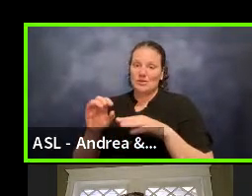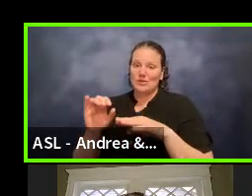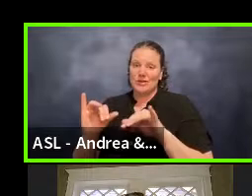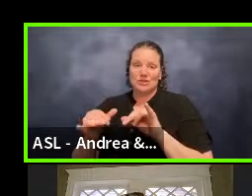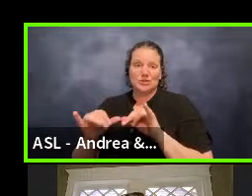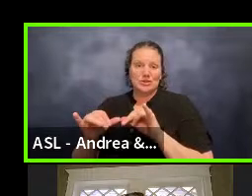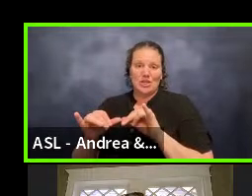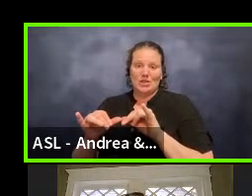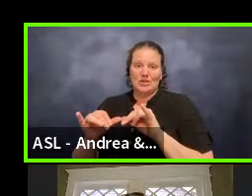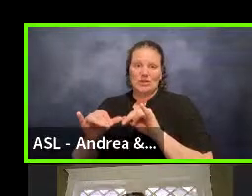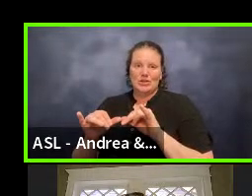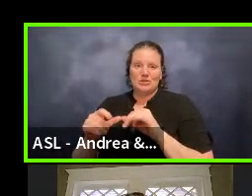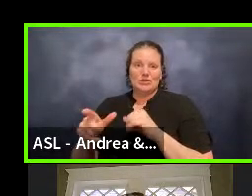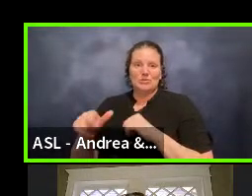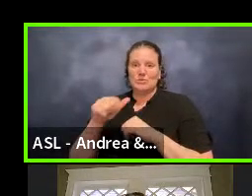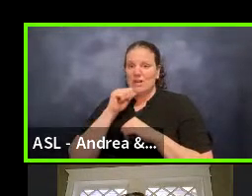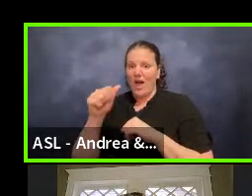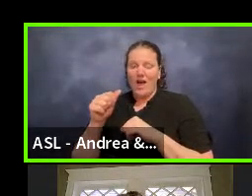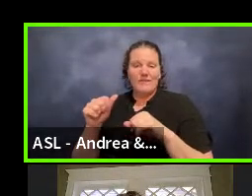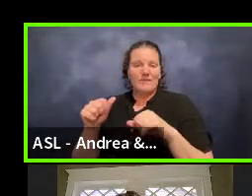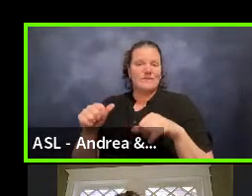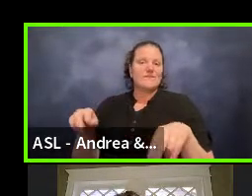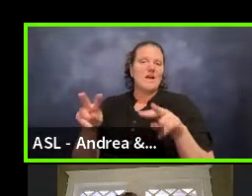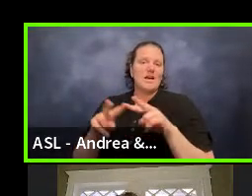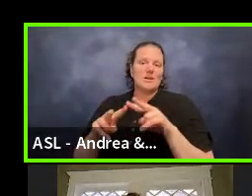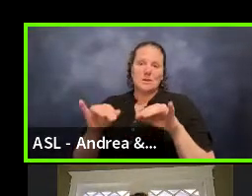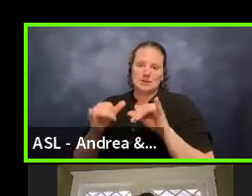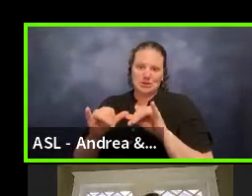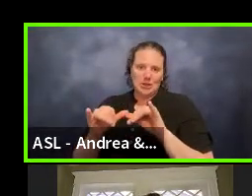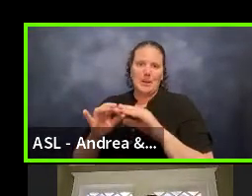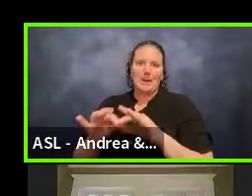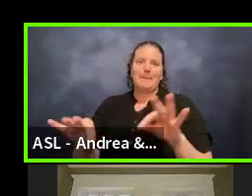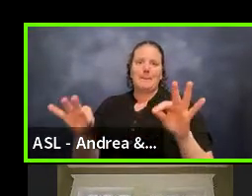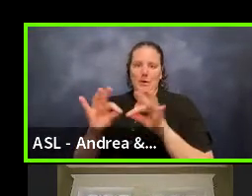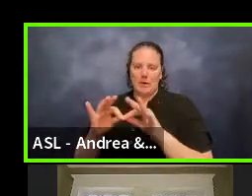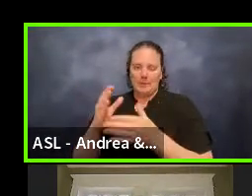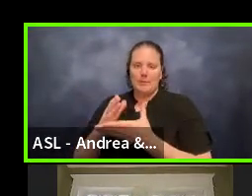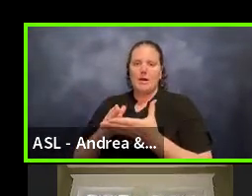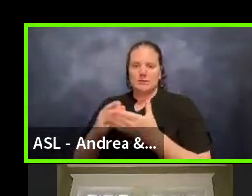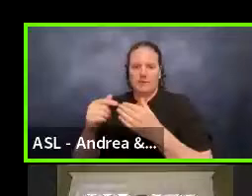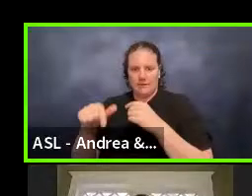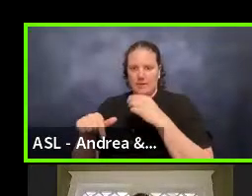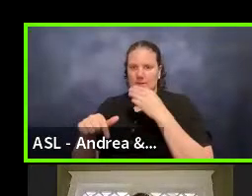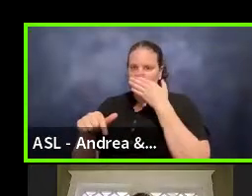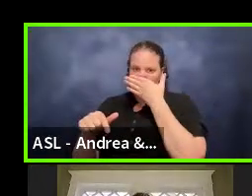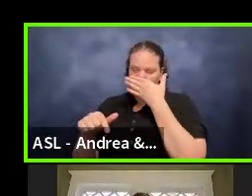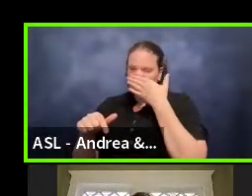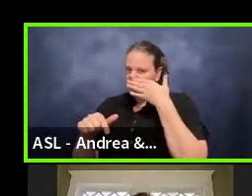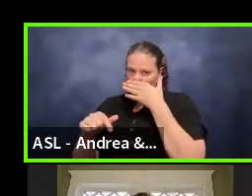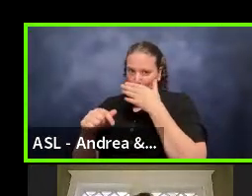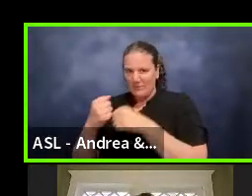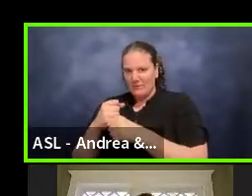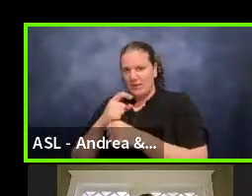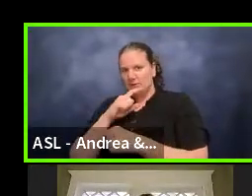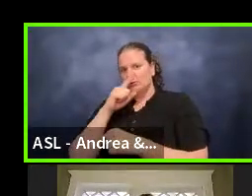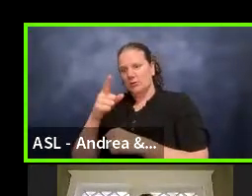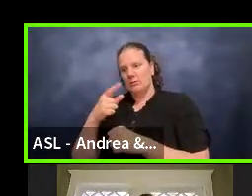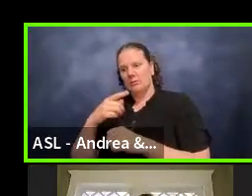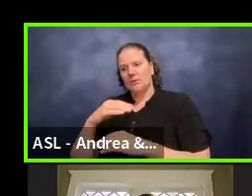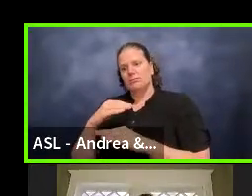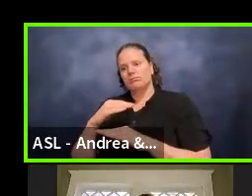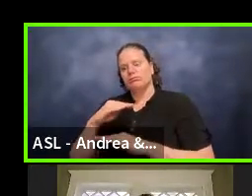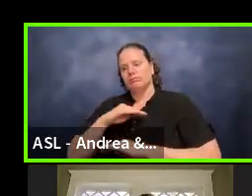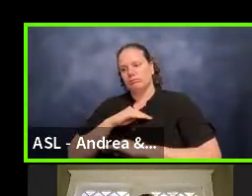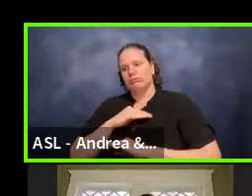to not value engineer critical aspects out of this, but to make sure we are as efficient with what